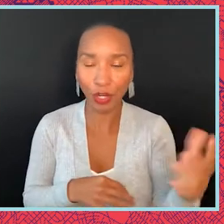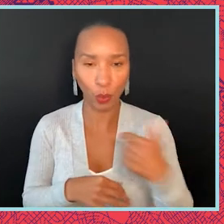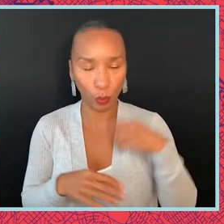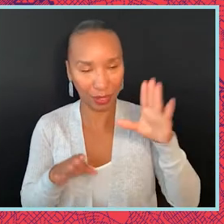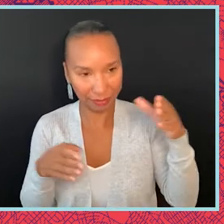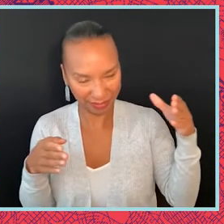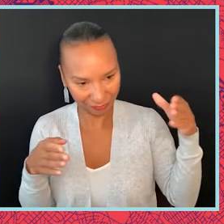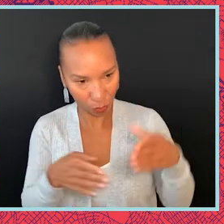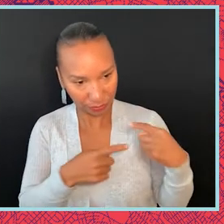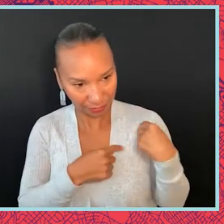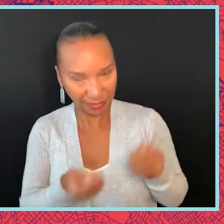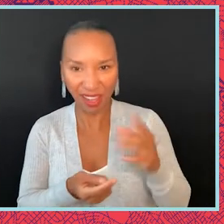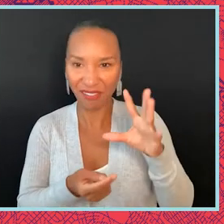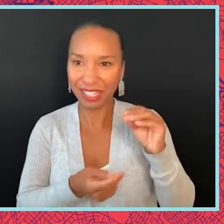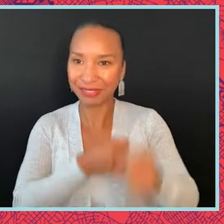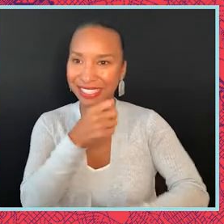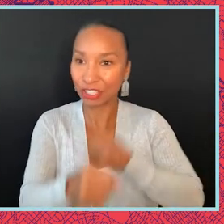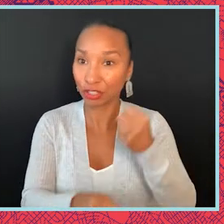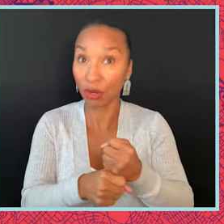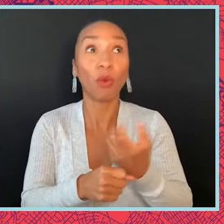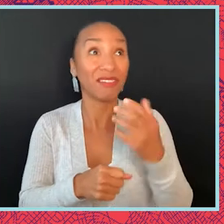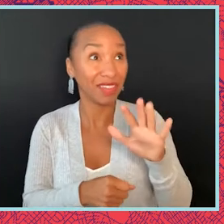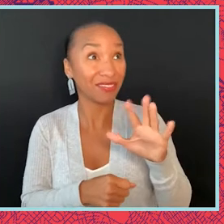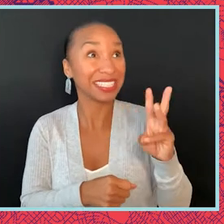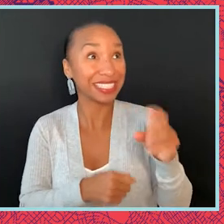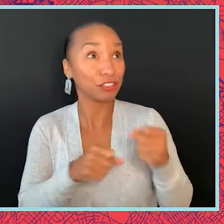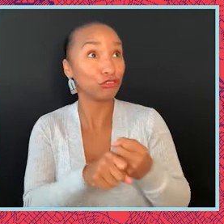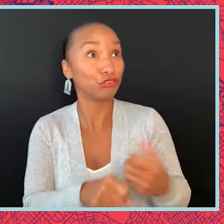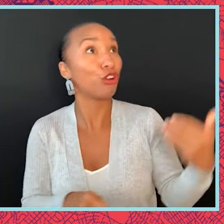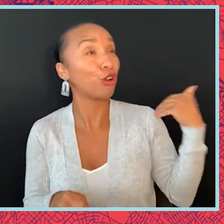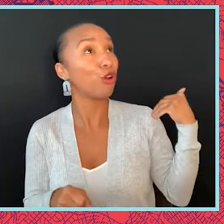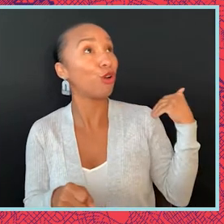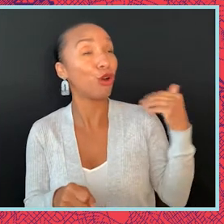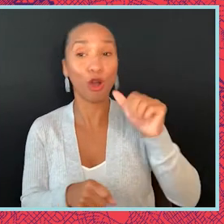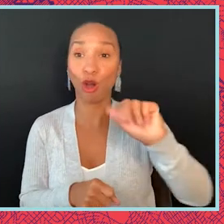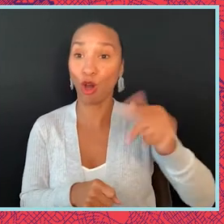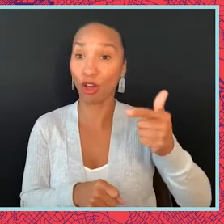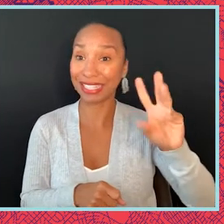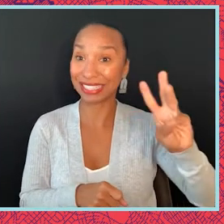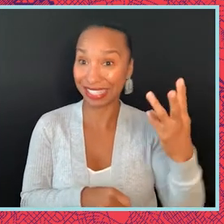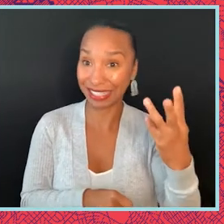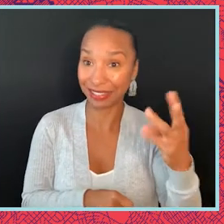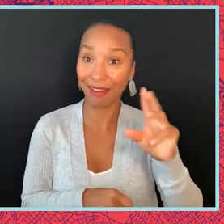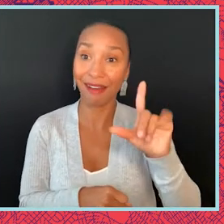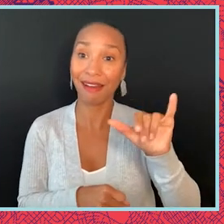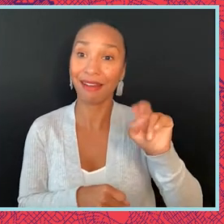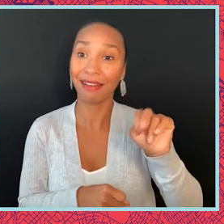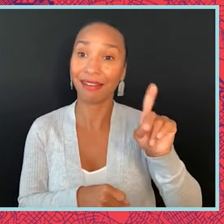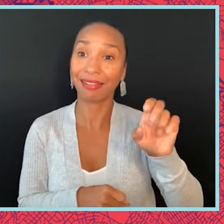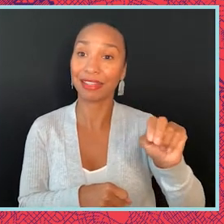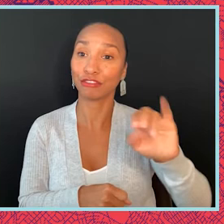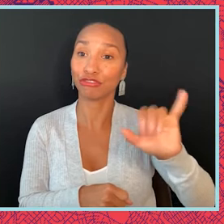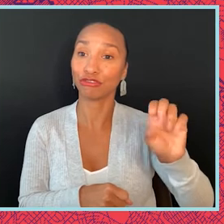spent 50 years, I think 56 years ago, August 6th, Lyndon